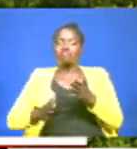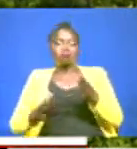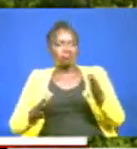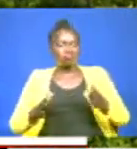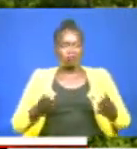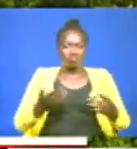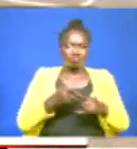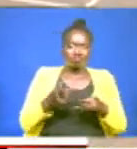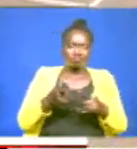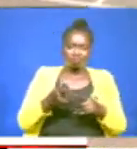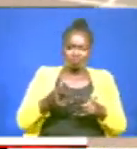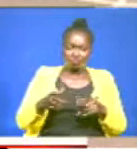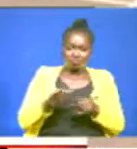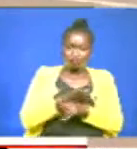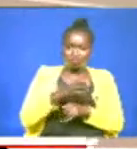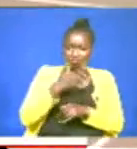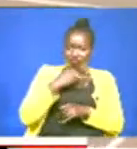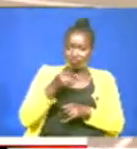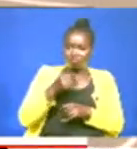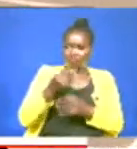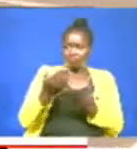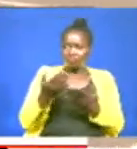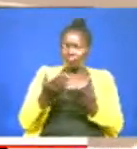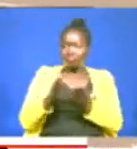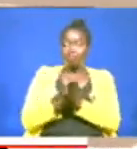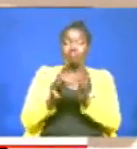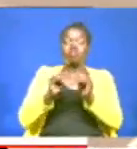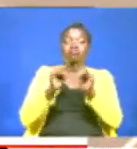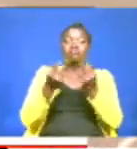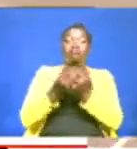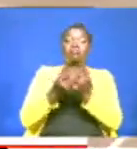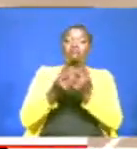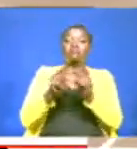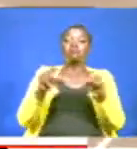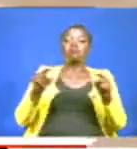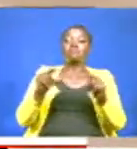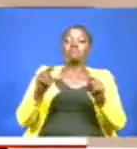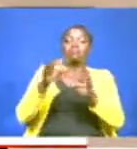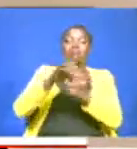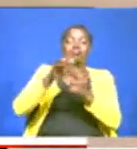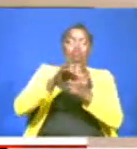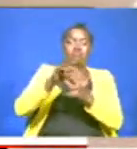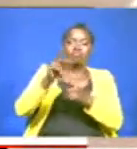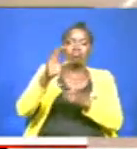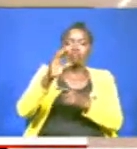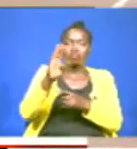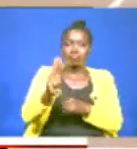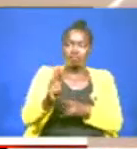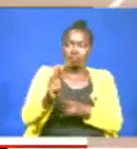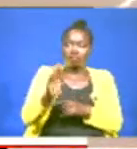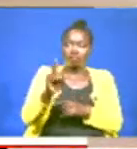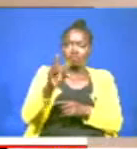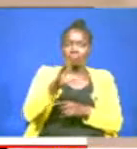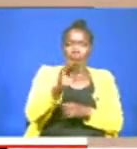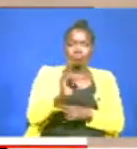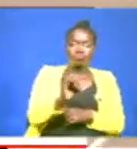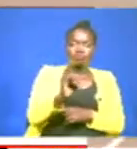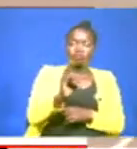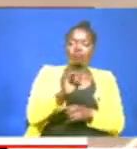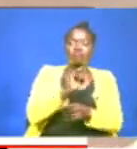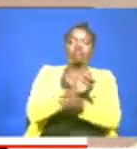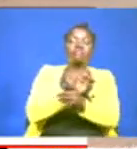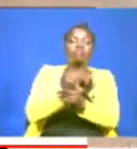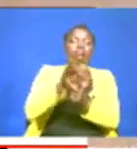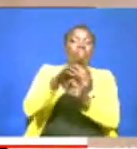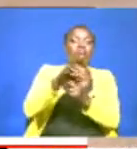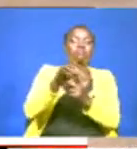main and major teams. High-flying Kenya Pipeline, reigning African champions KCB, DCI and defending champions Prisons Kenya will battle